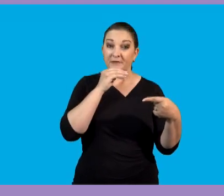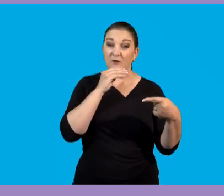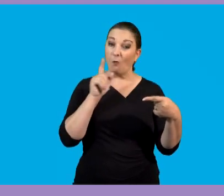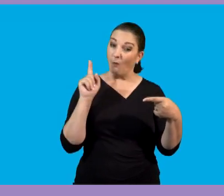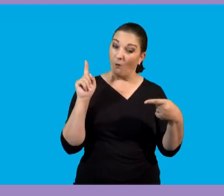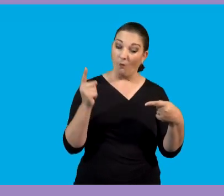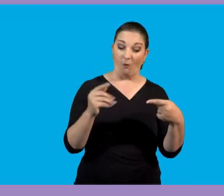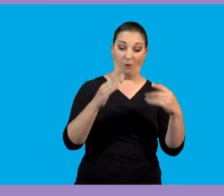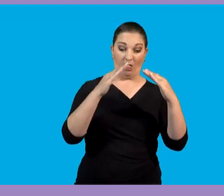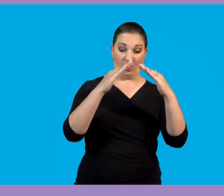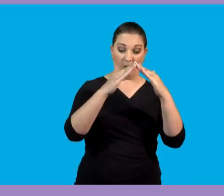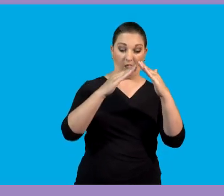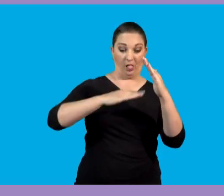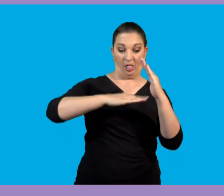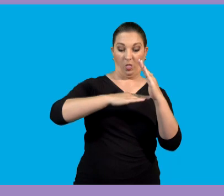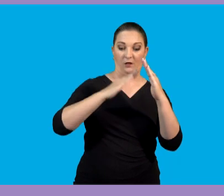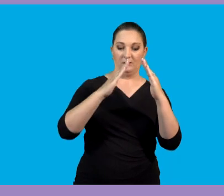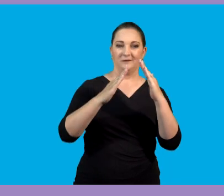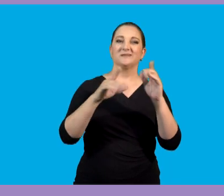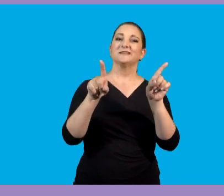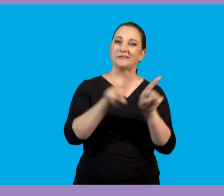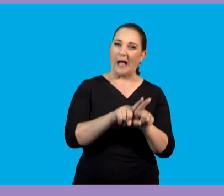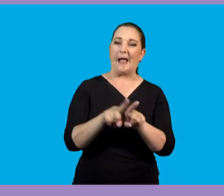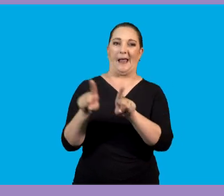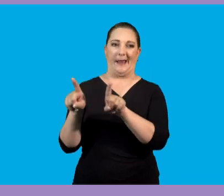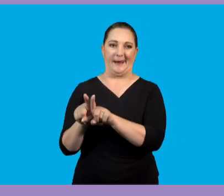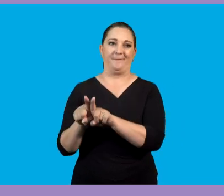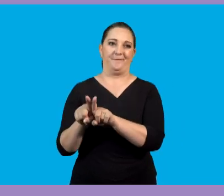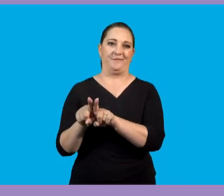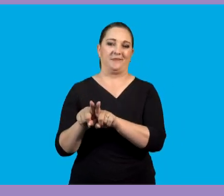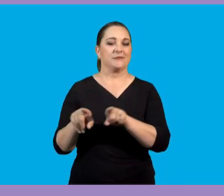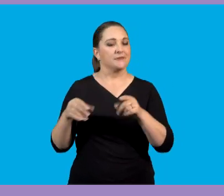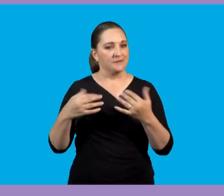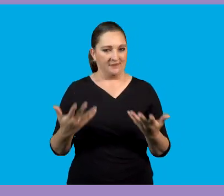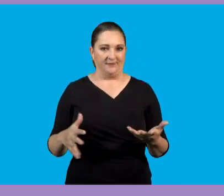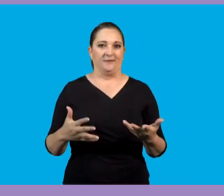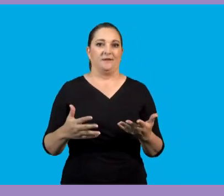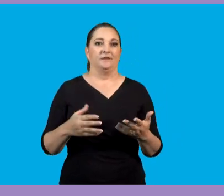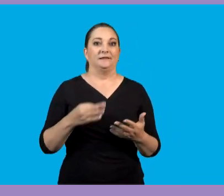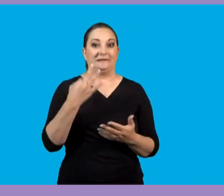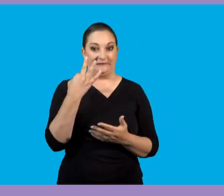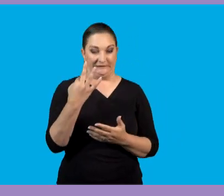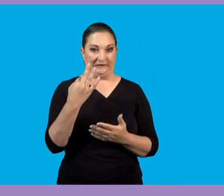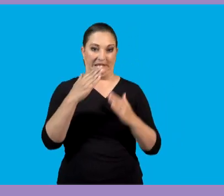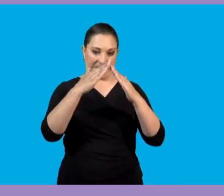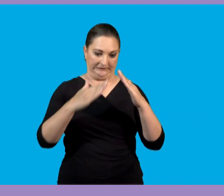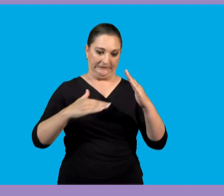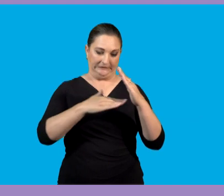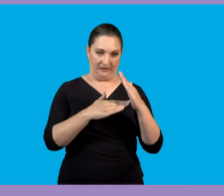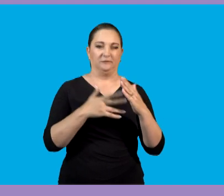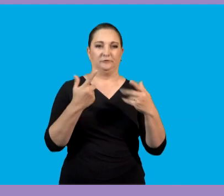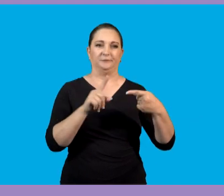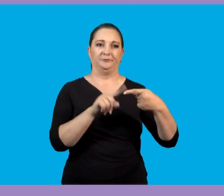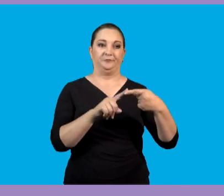that all corresponding three sides are corresponding, or all the three sides are corresponding